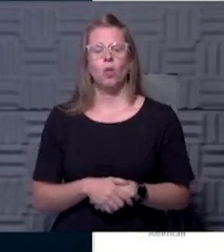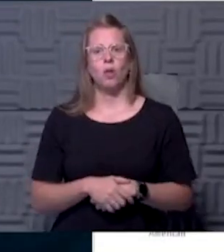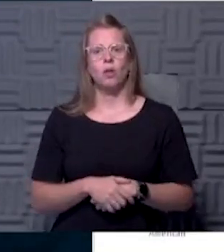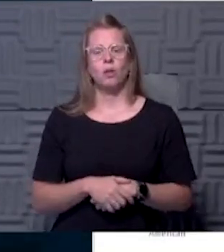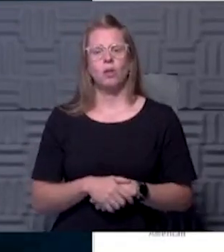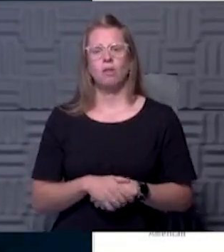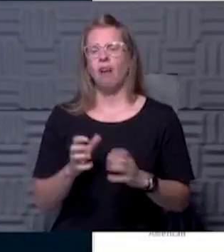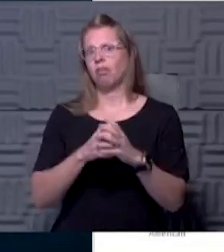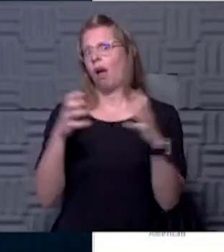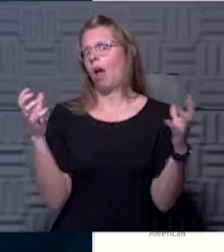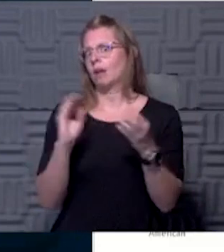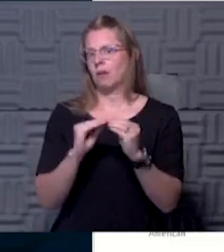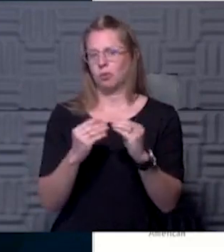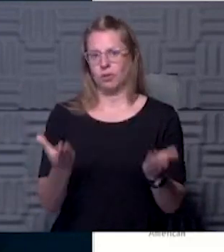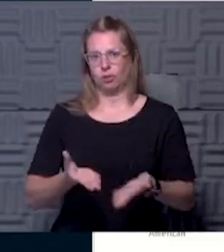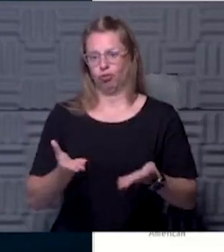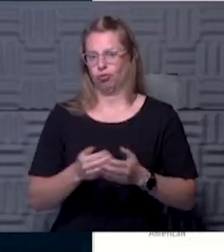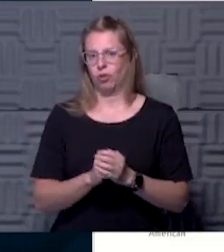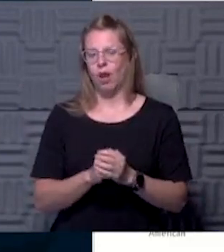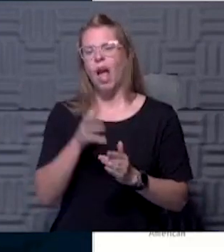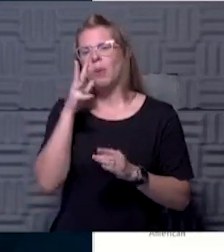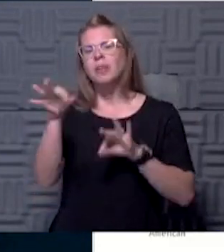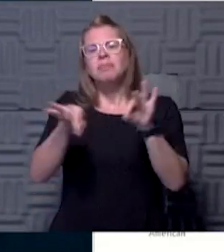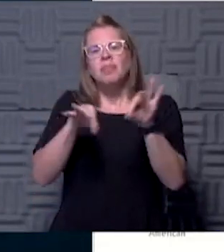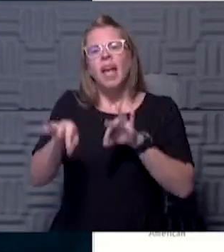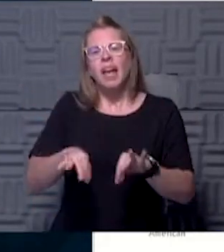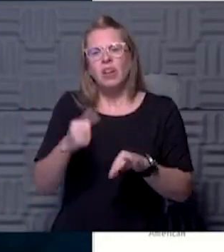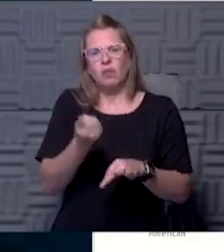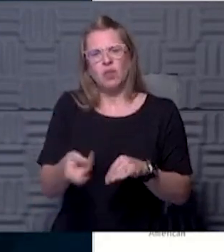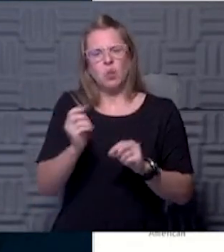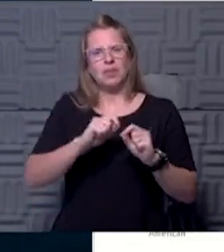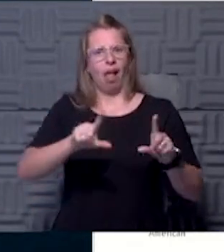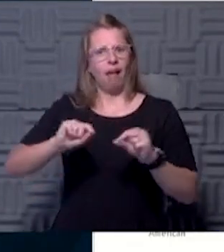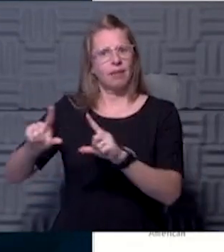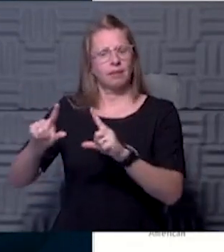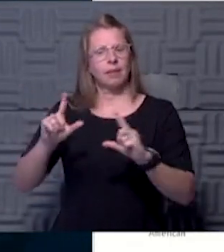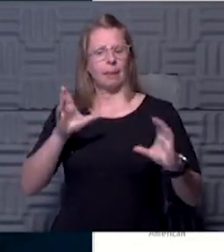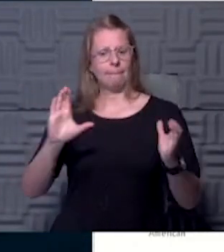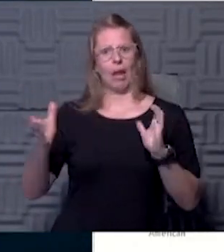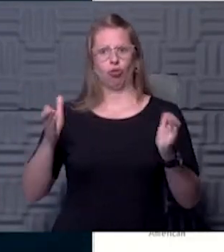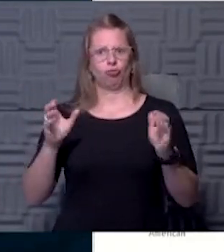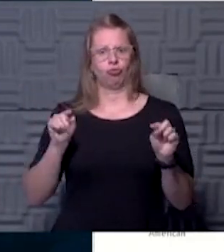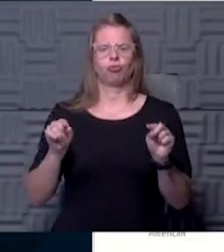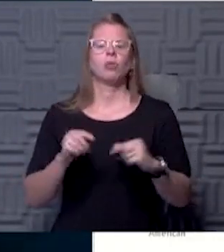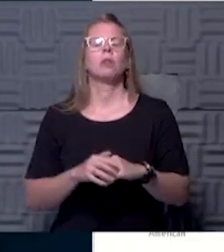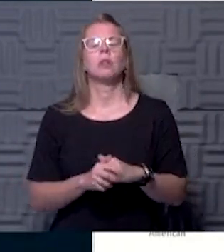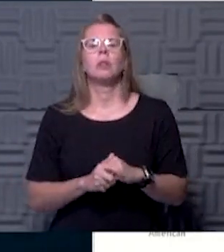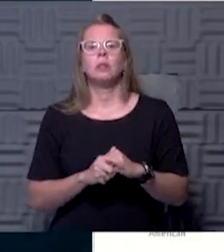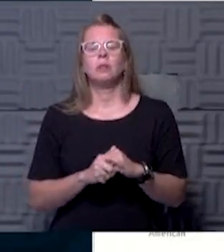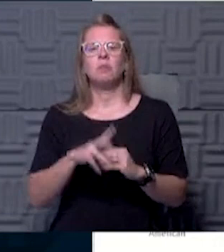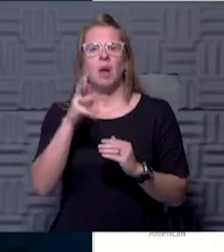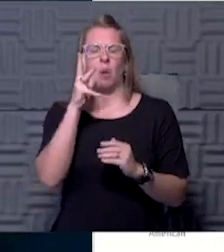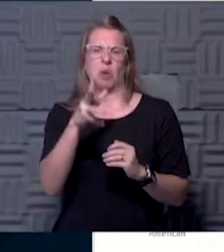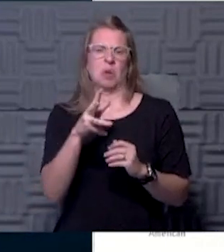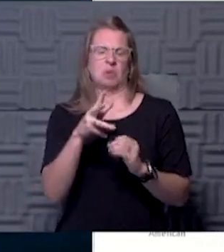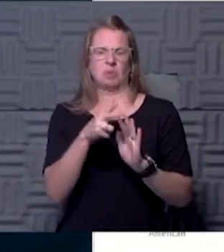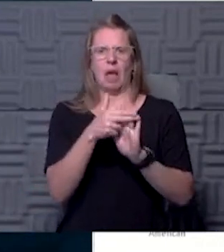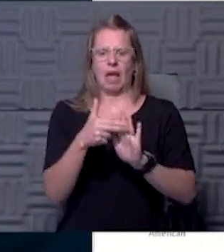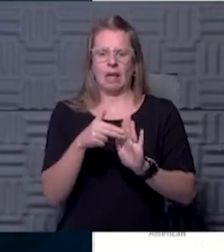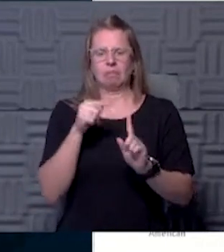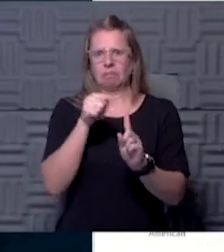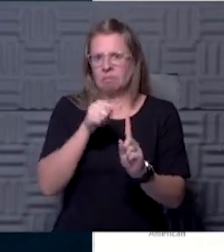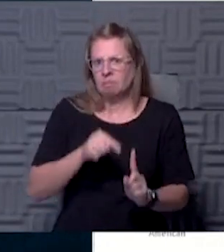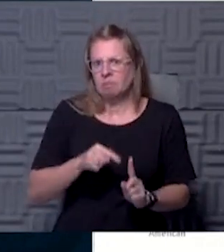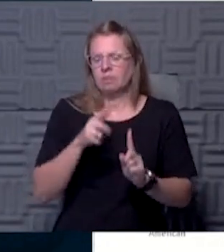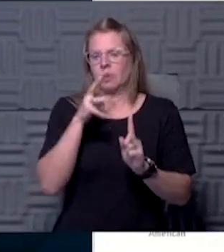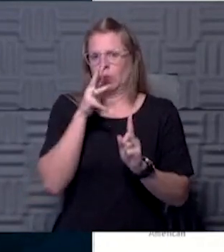a lot of numbers here, and I'm going to walk you through. The first couple of slides are comparisons, and I'll make some highlights here, key